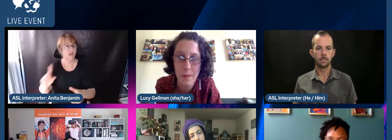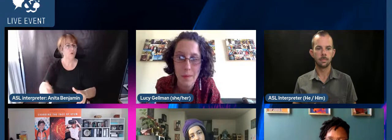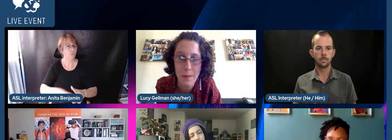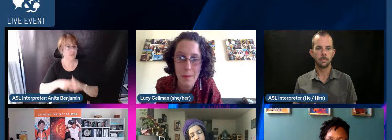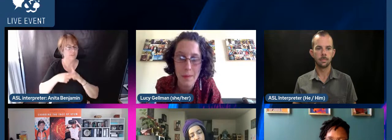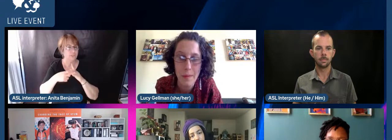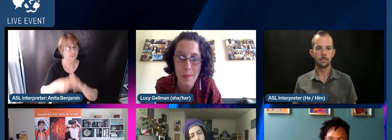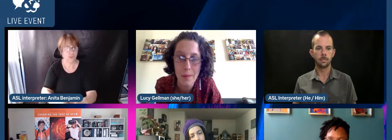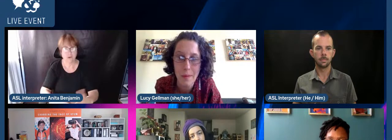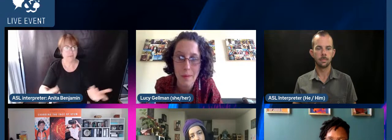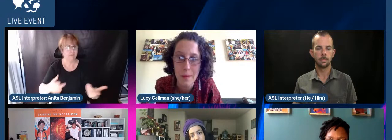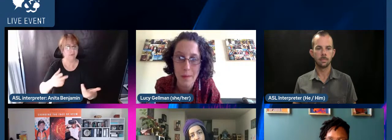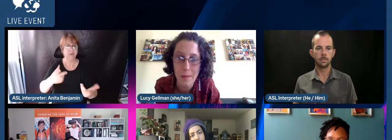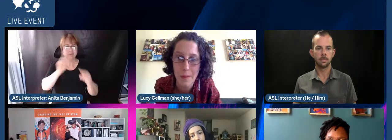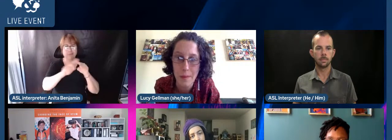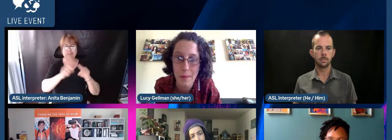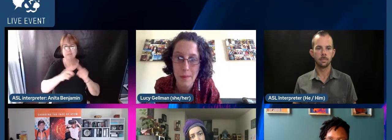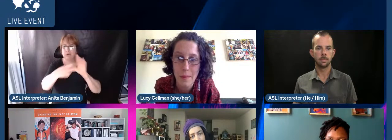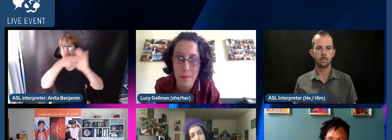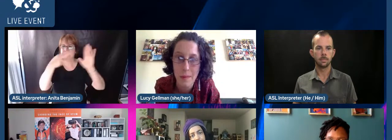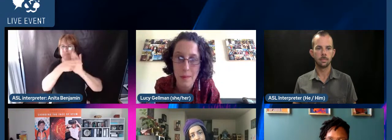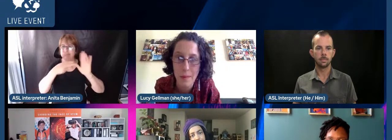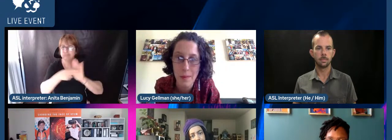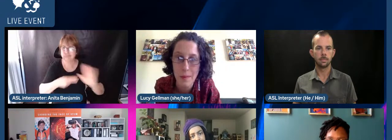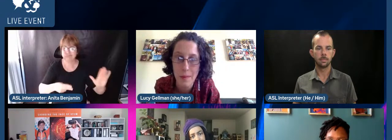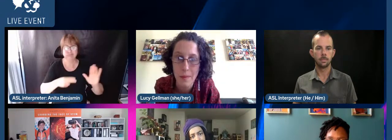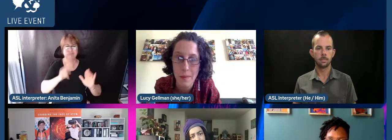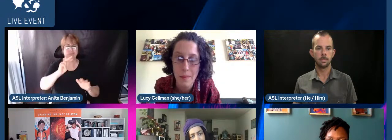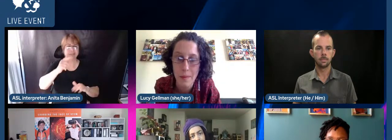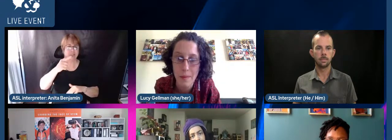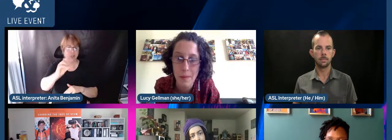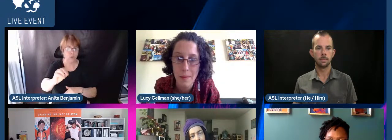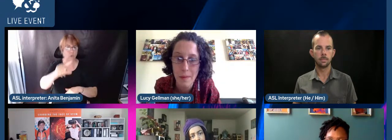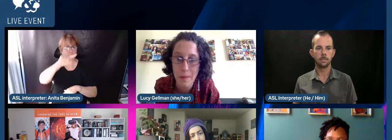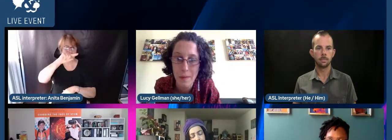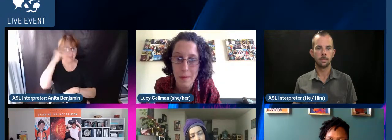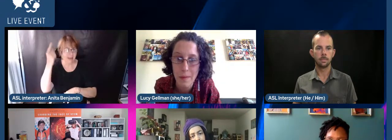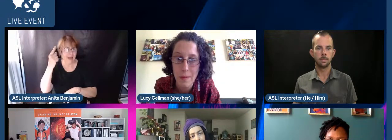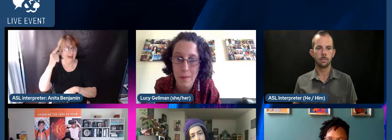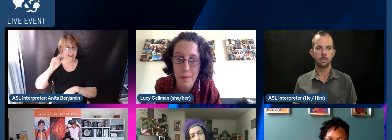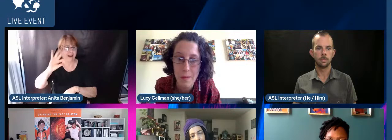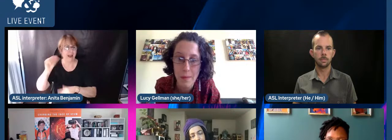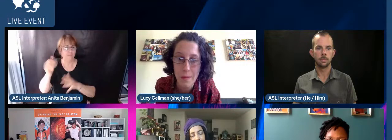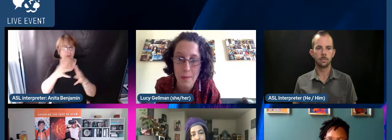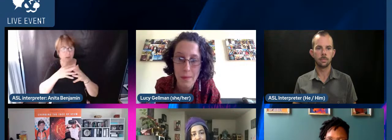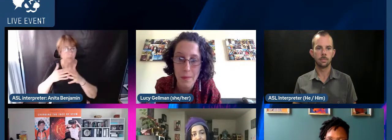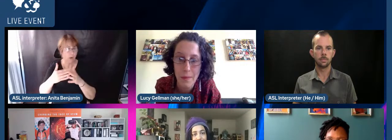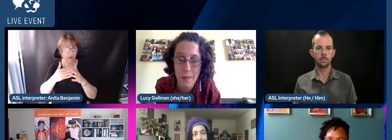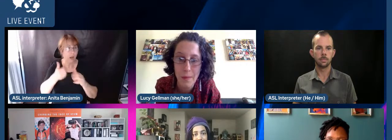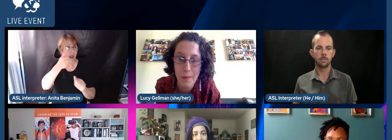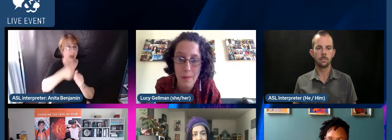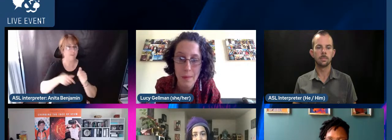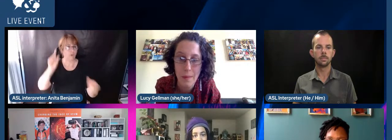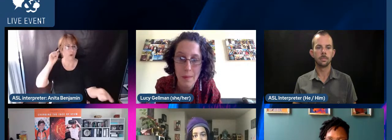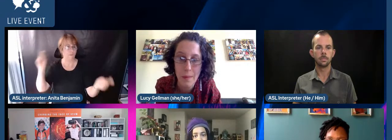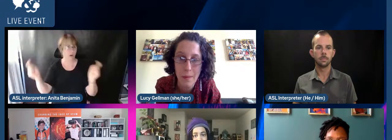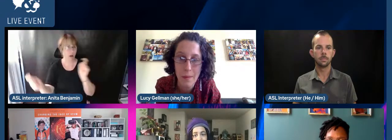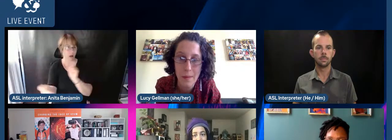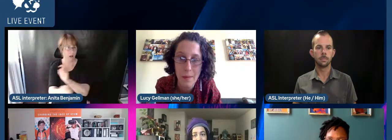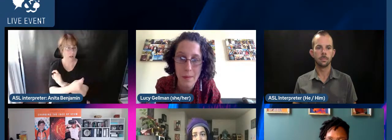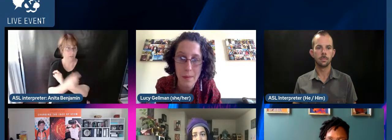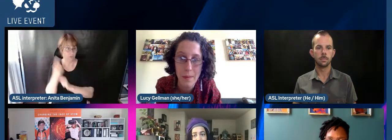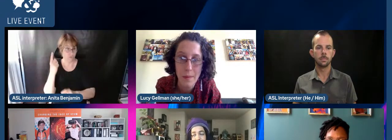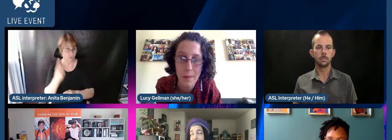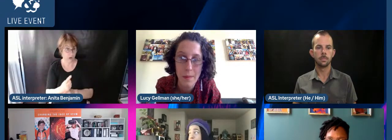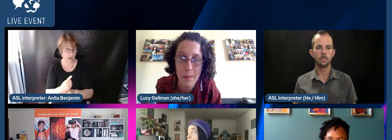Negro, get Black, and African-American. Everybody's got to evolve. And where you